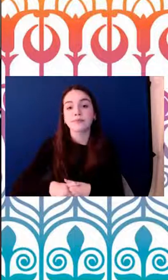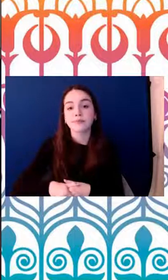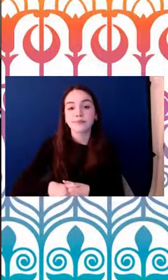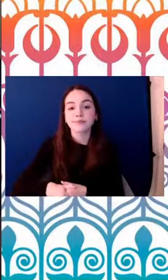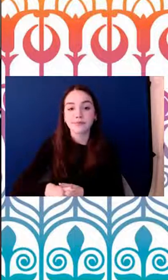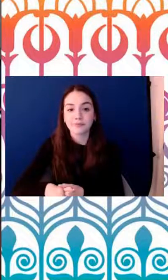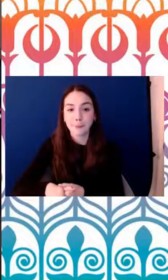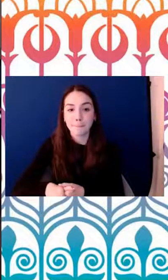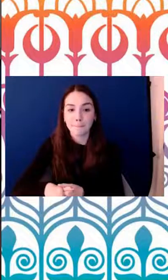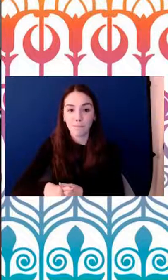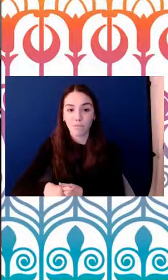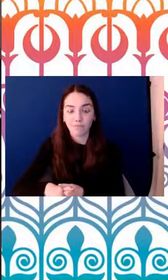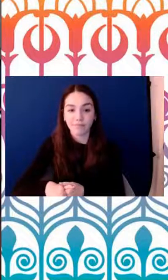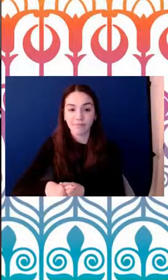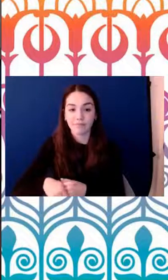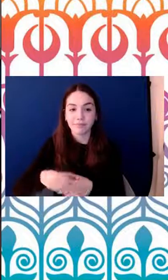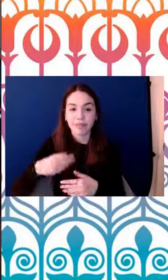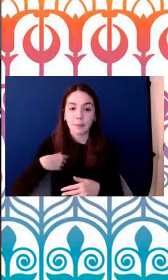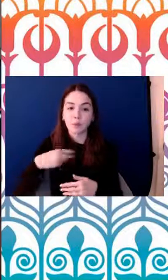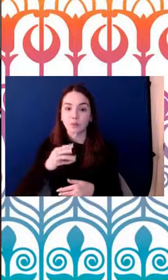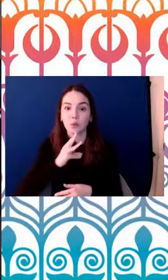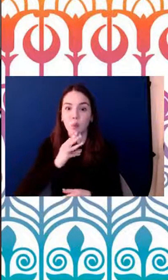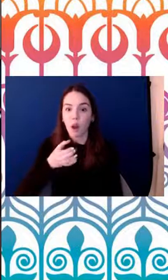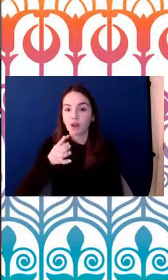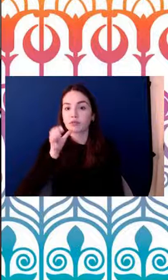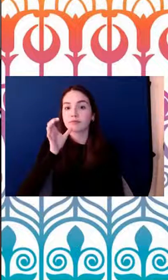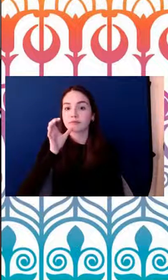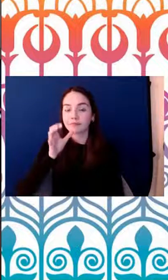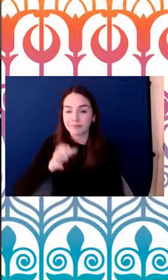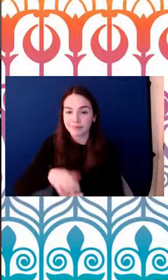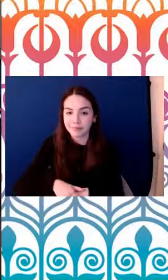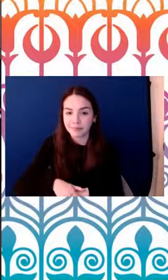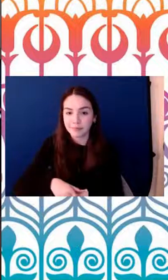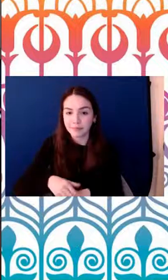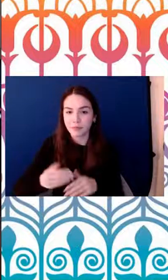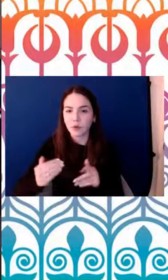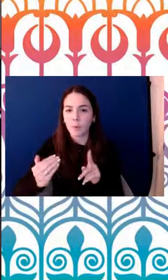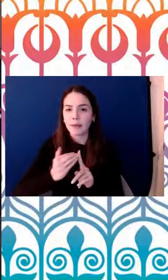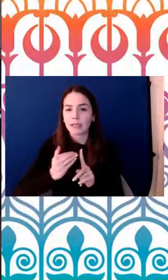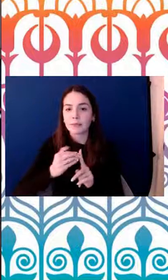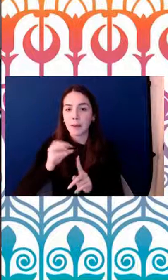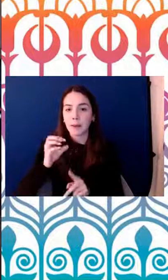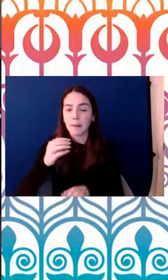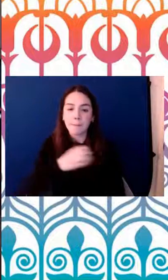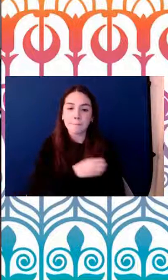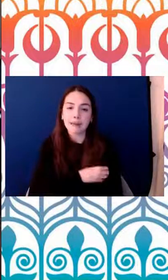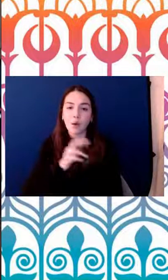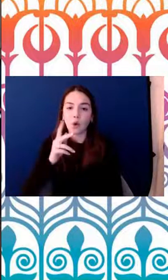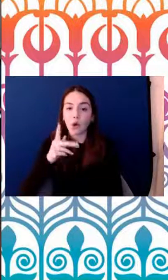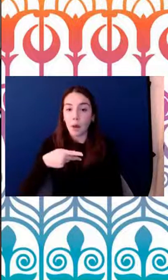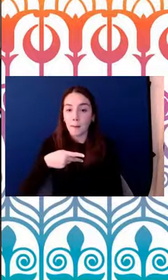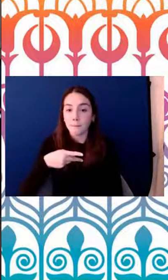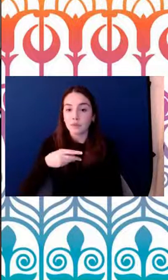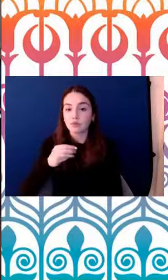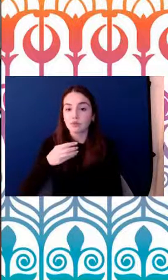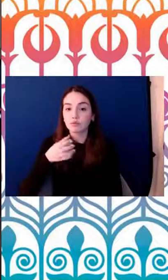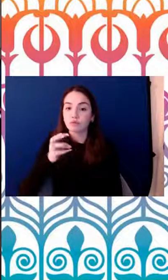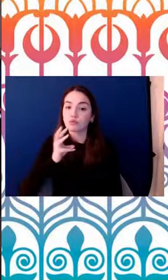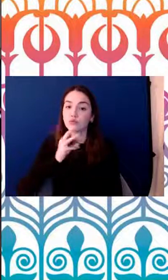get some water, you guys. This reminds me of our Power Up to Hydrate that we taught last month.